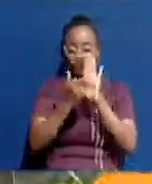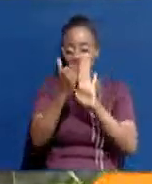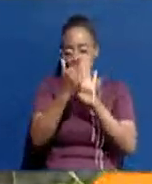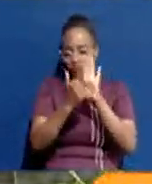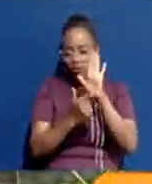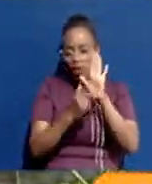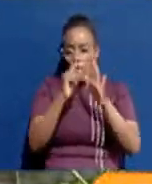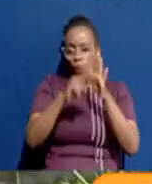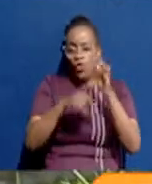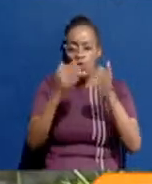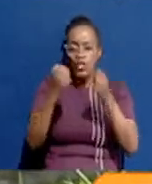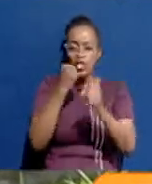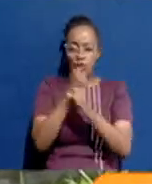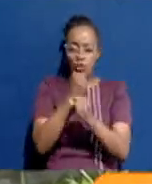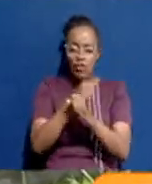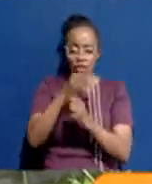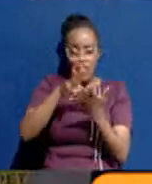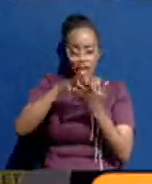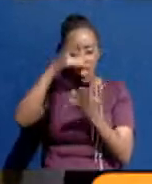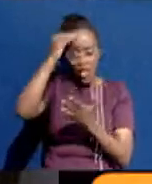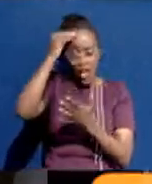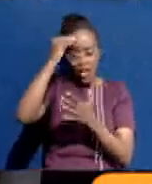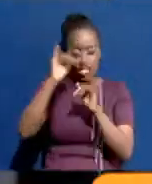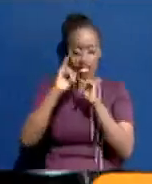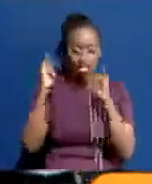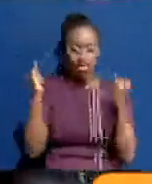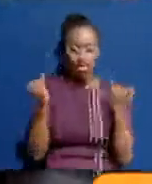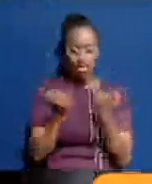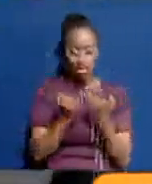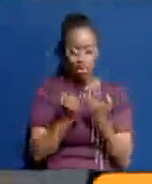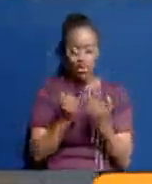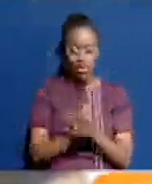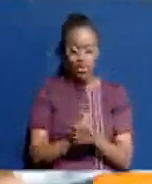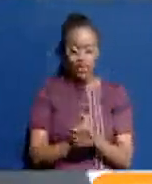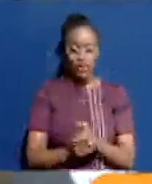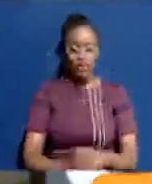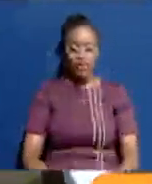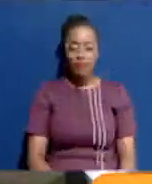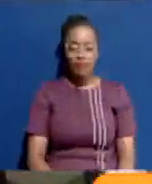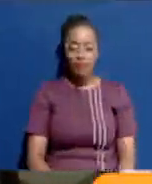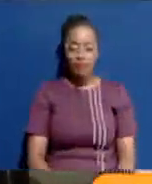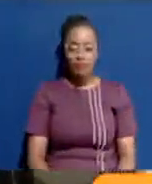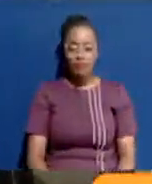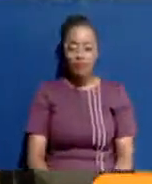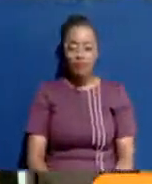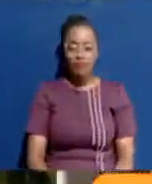healthy environments in learning institutions. Emily Chebet, Citizen